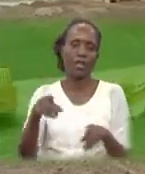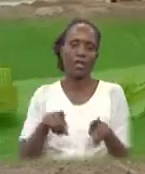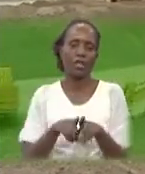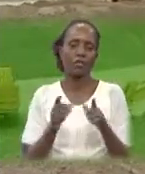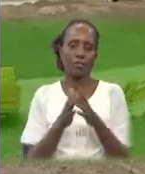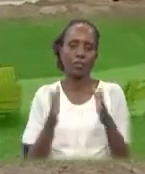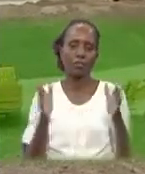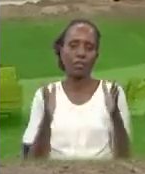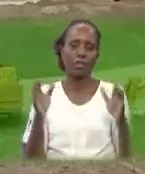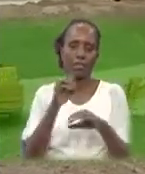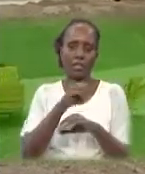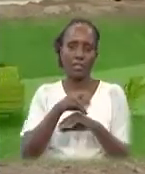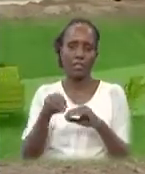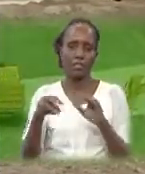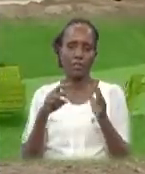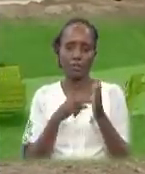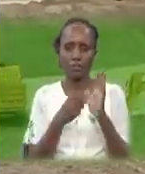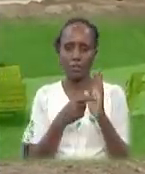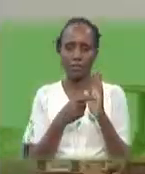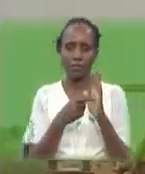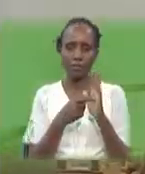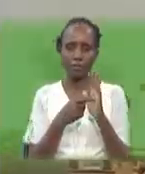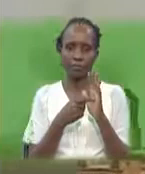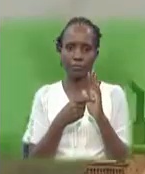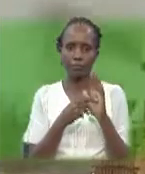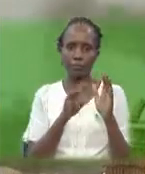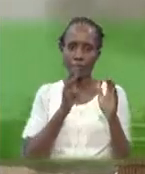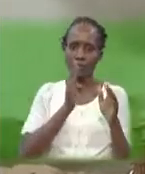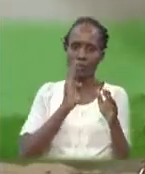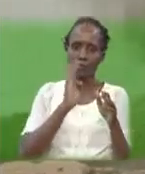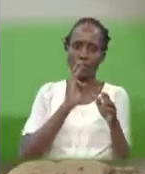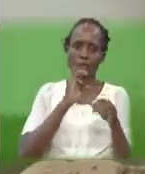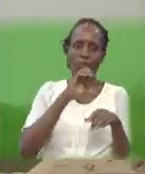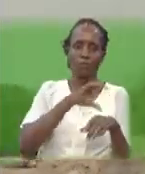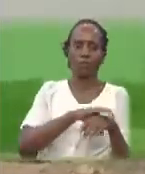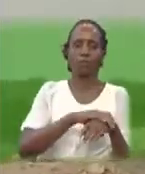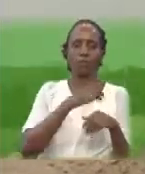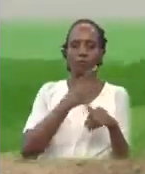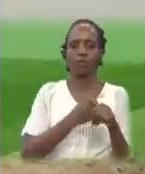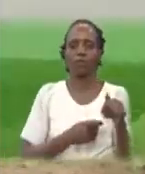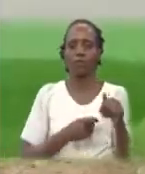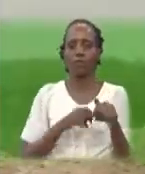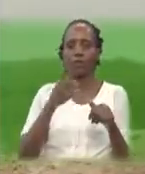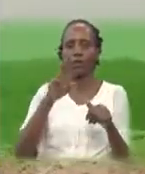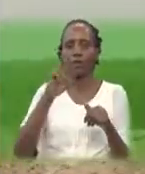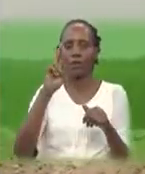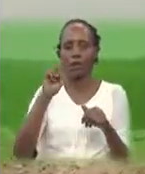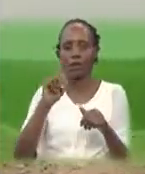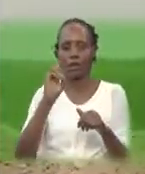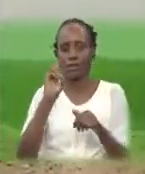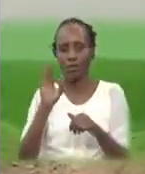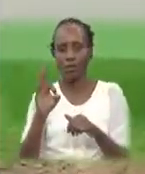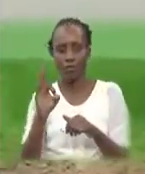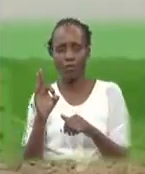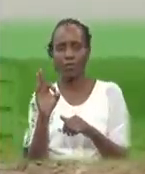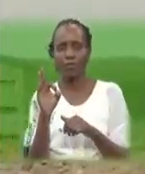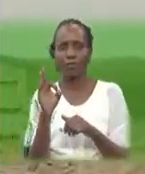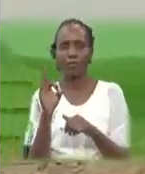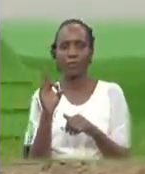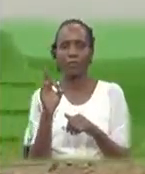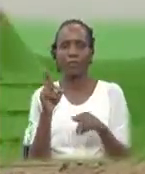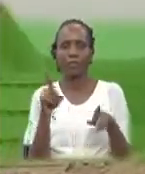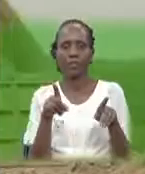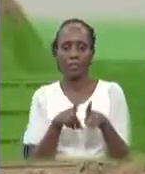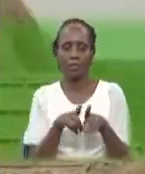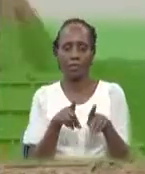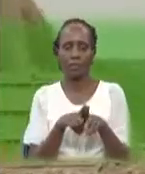future as we expand the irrigation project. And the water will be harvested from the runoff, that is from the